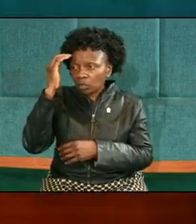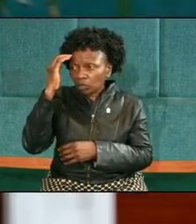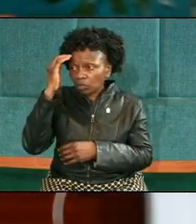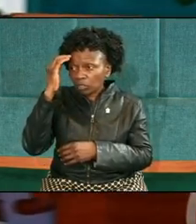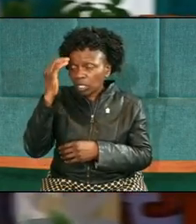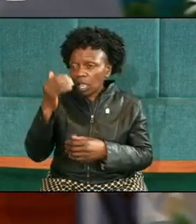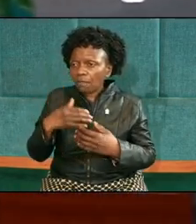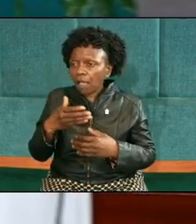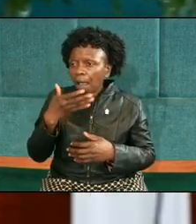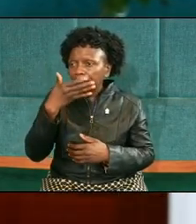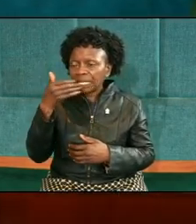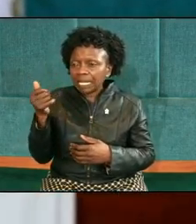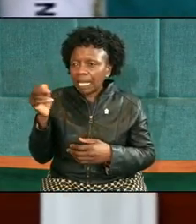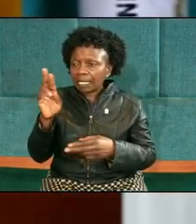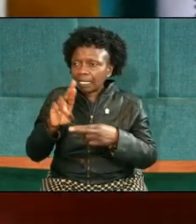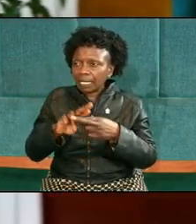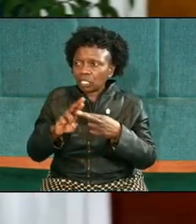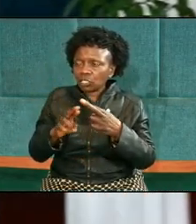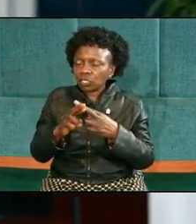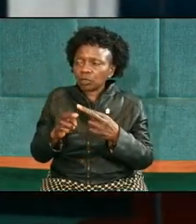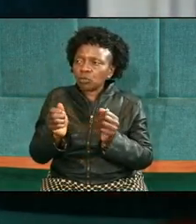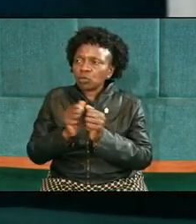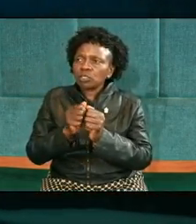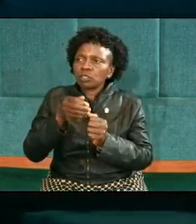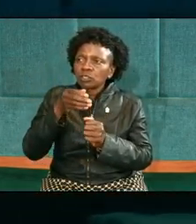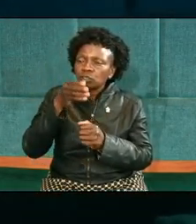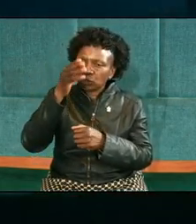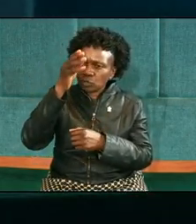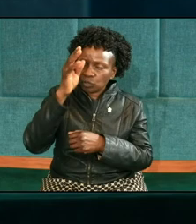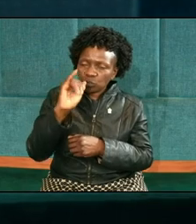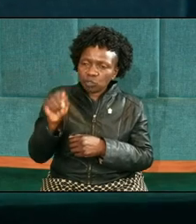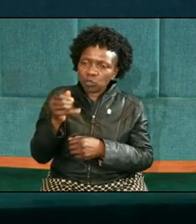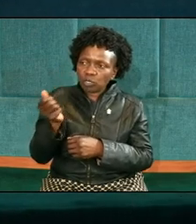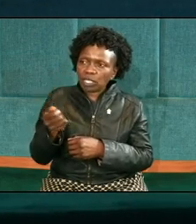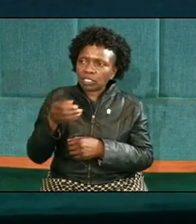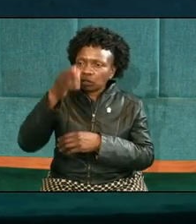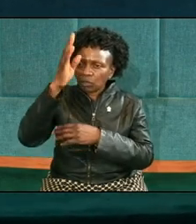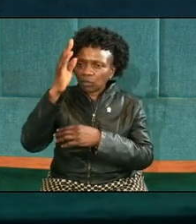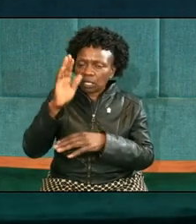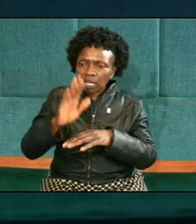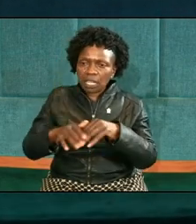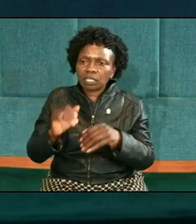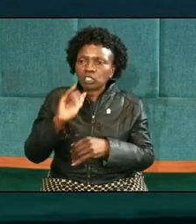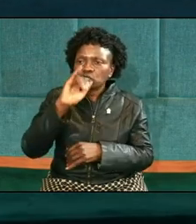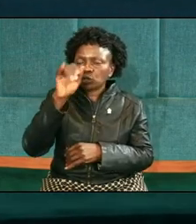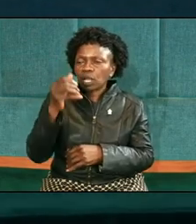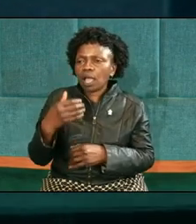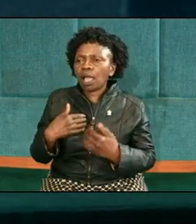better relationship with Jonah's God than Jonah had.